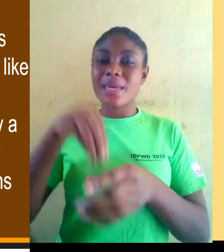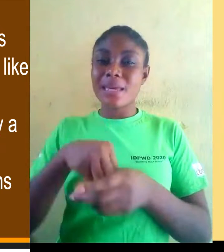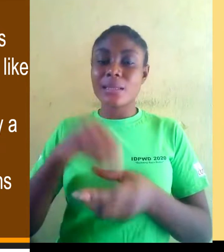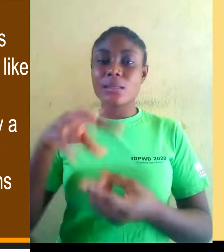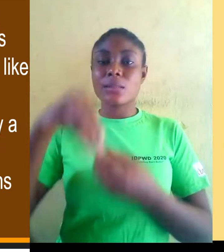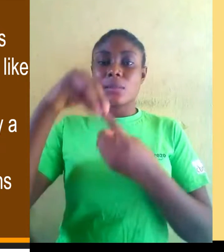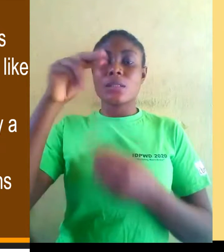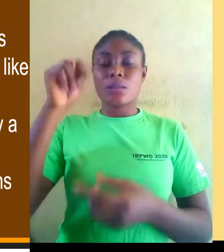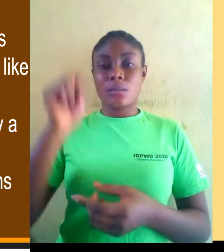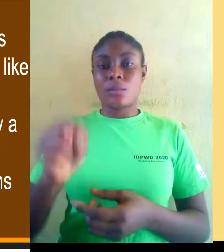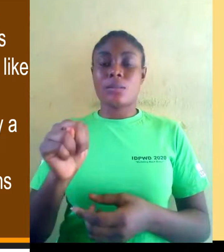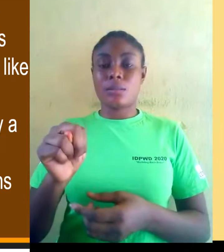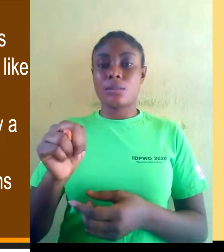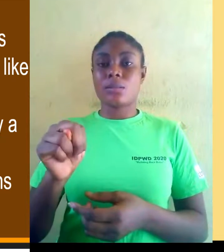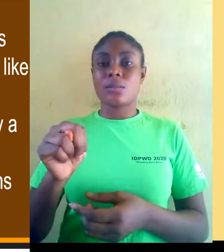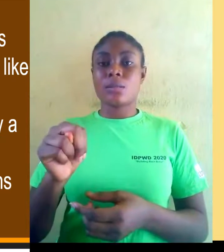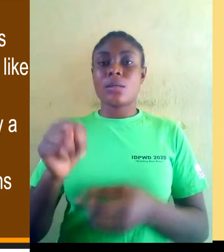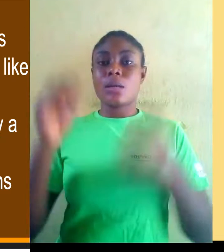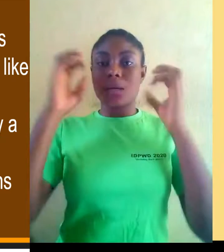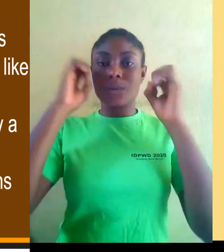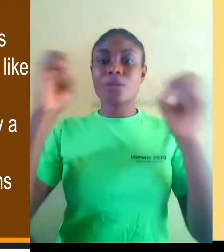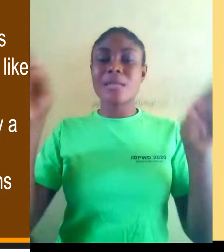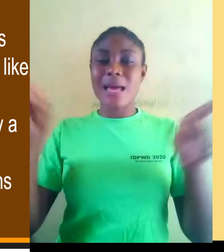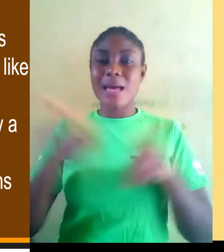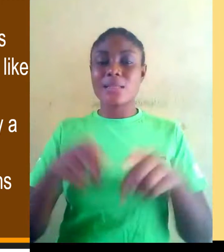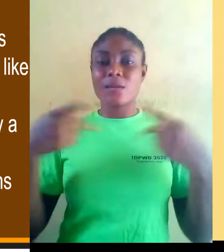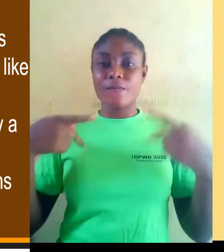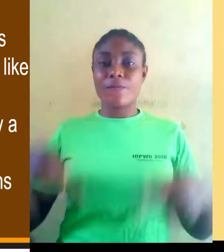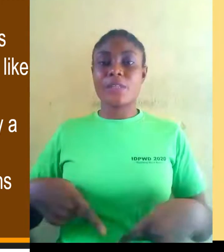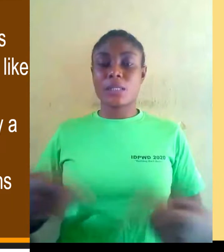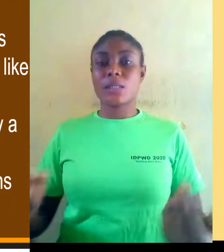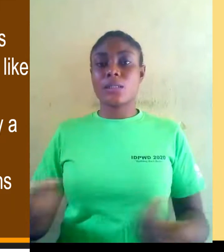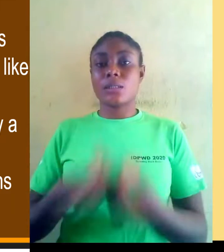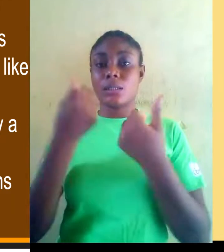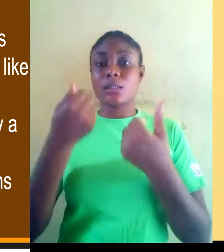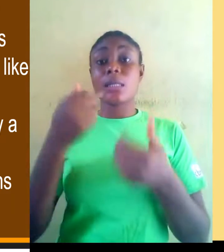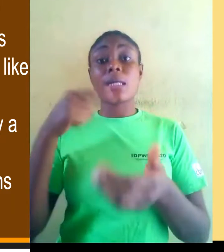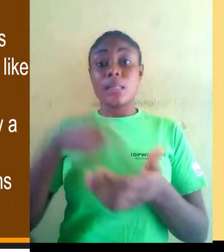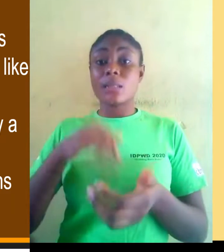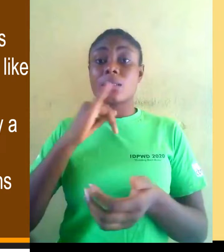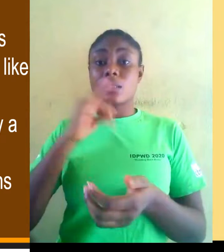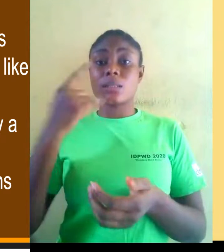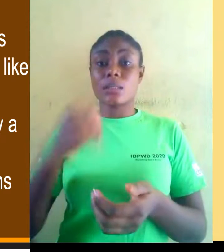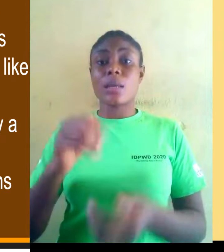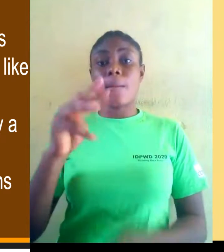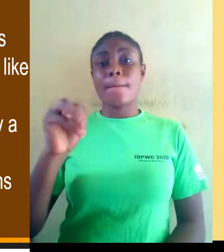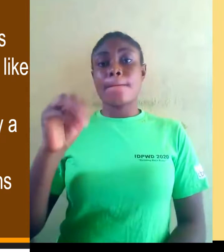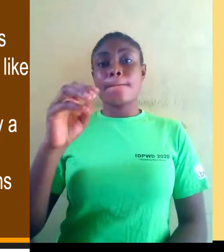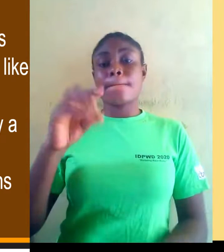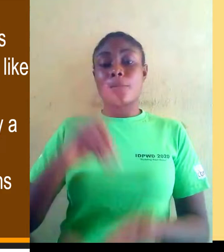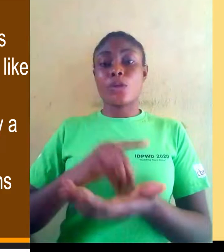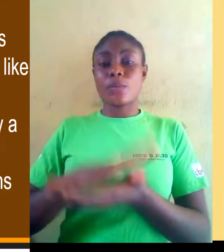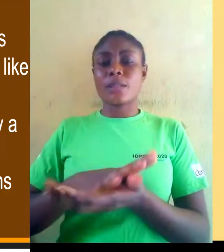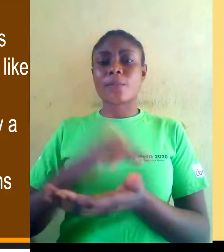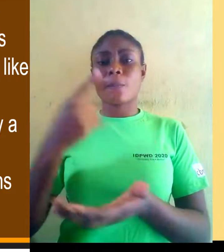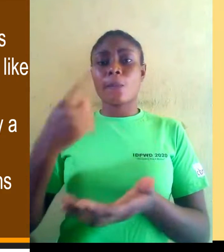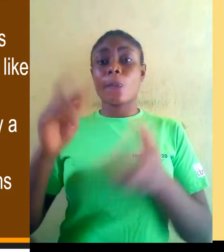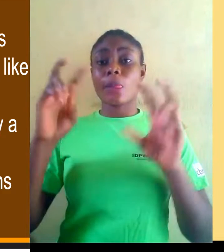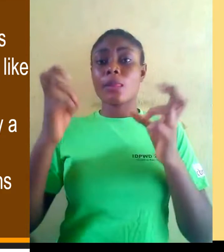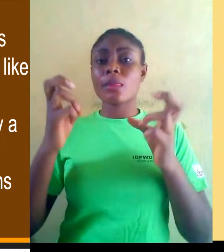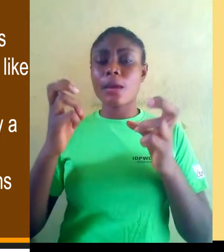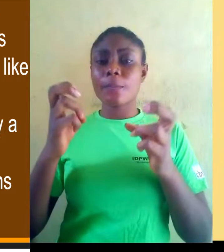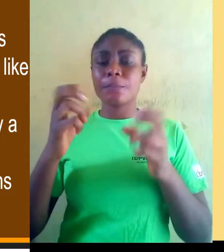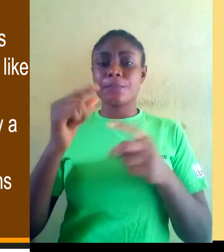challenged. This is the manuscript. And it says, the term physically challenged describes only a